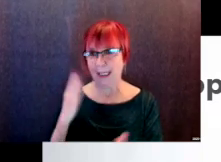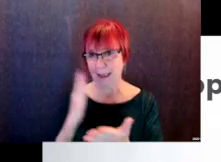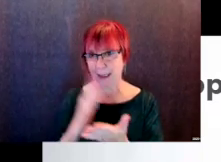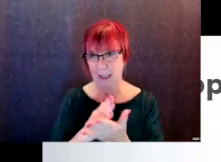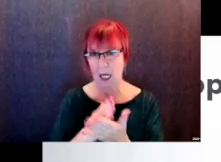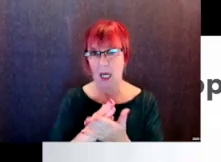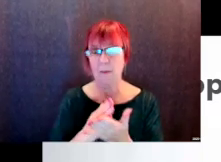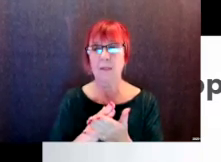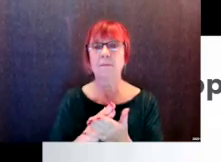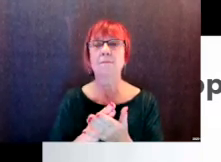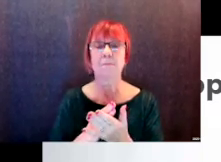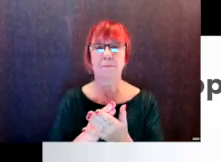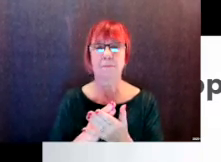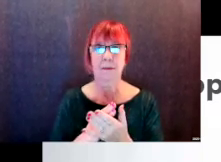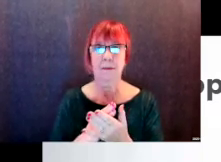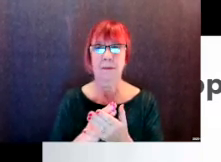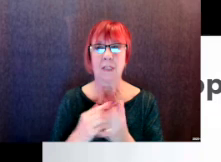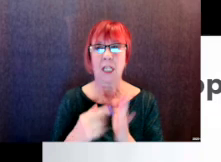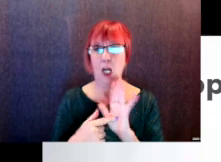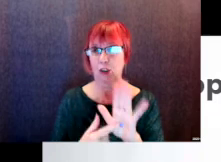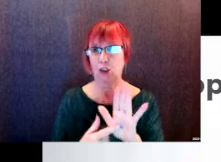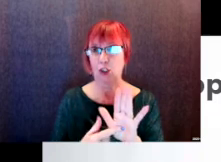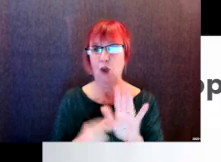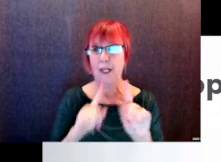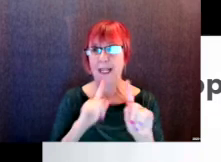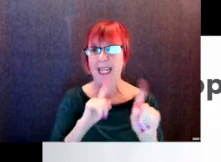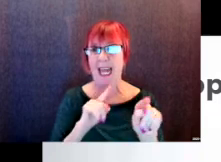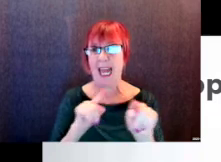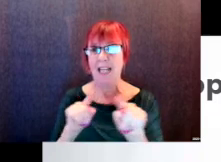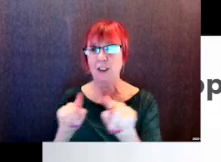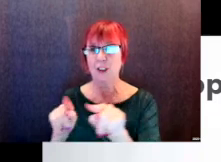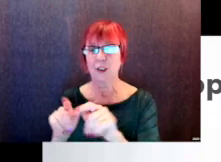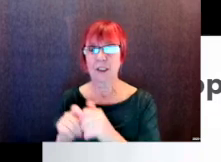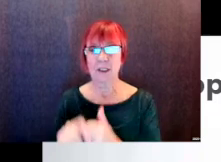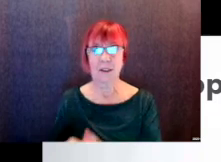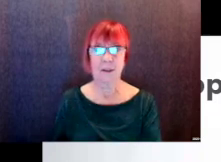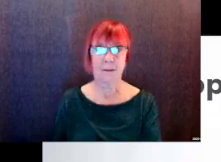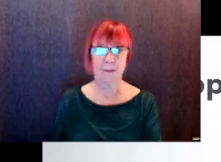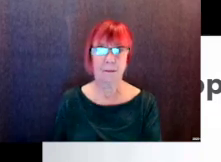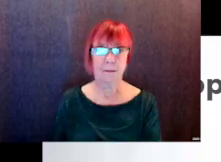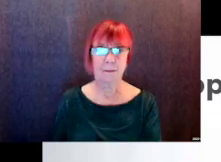And another person is indifferent about whether or not we keep it or remove it.